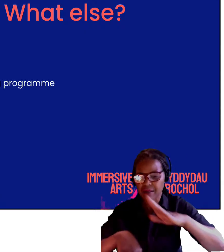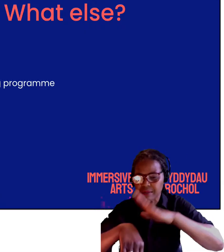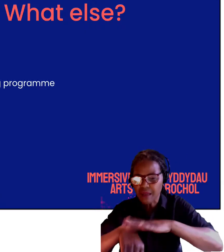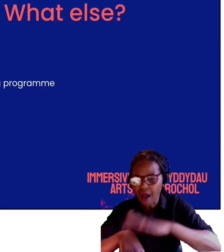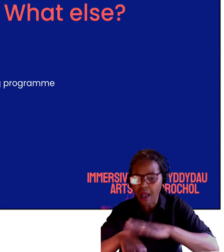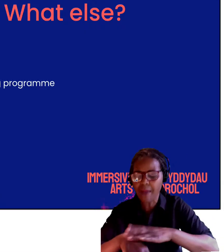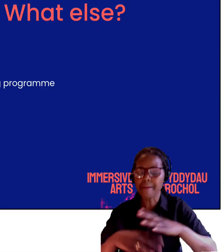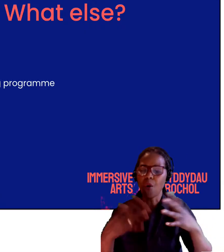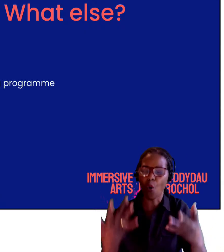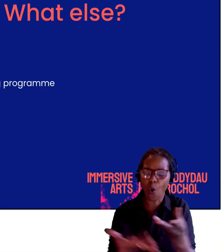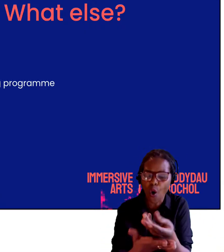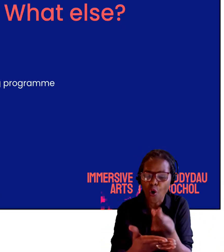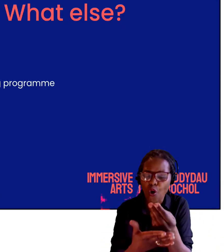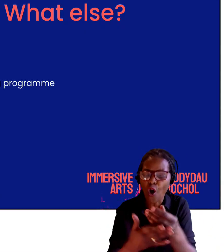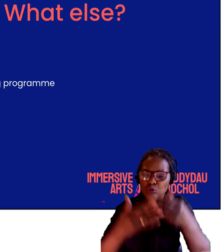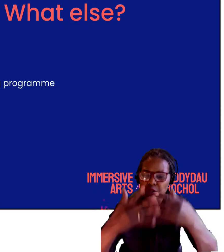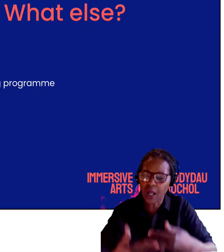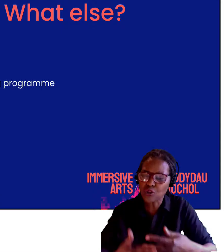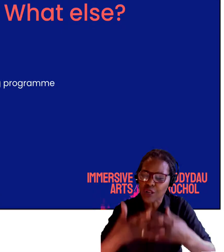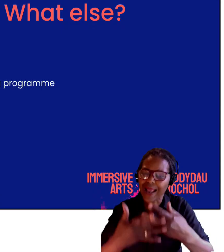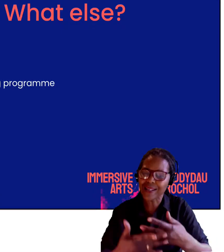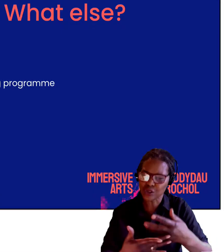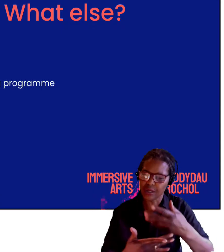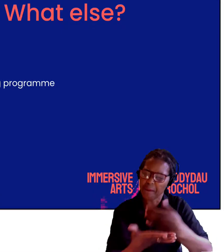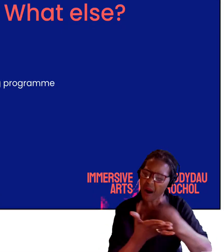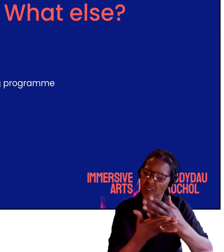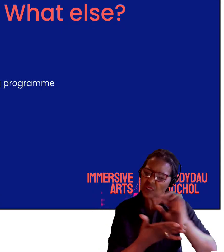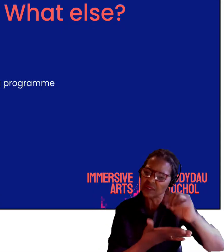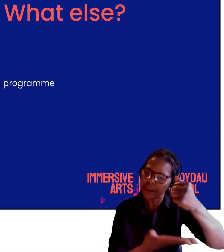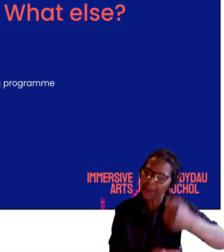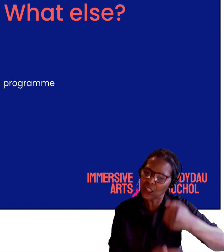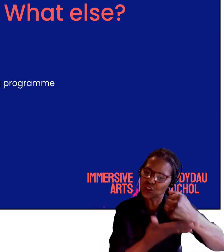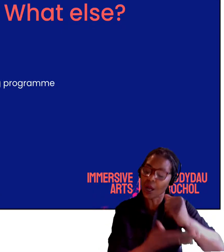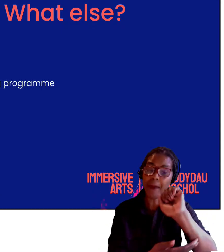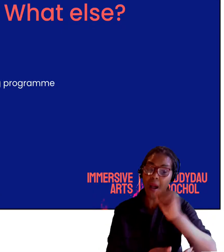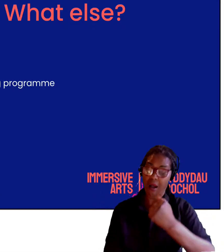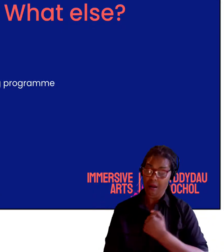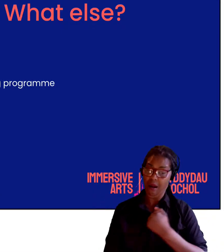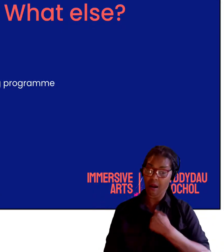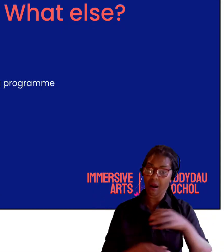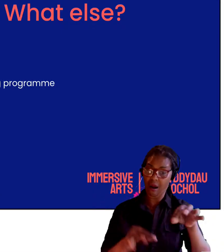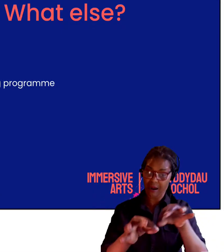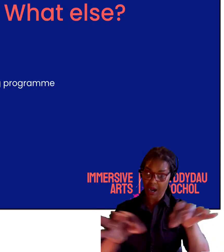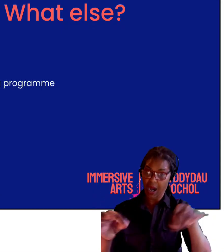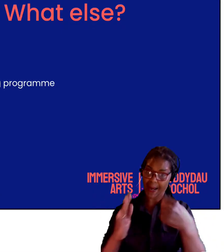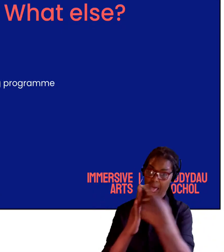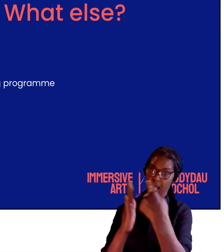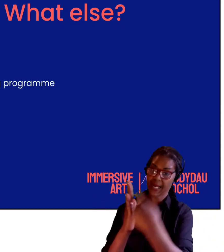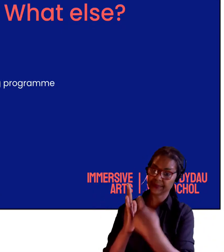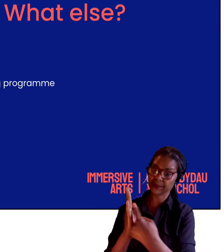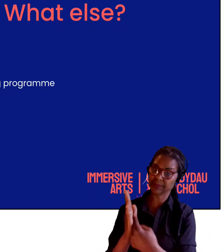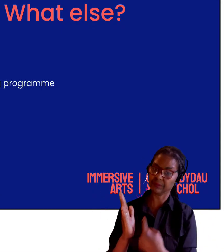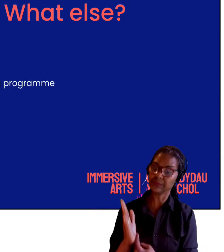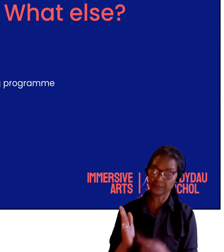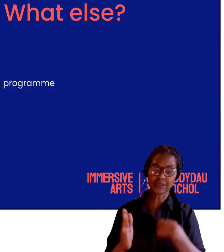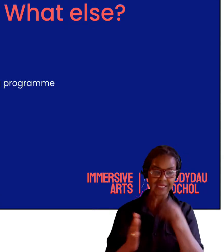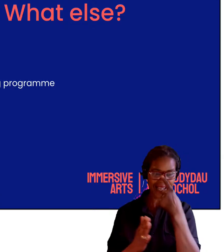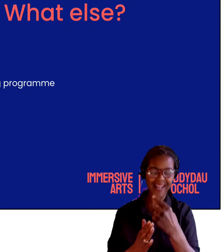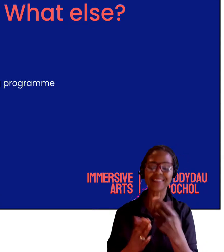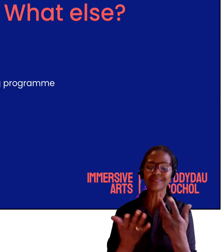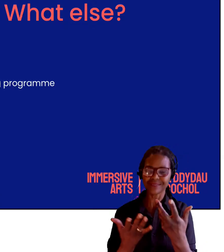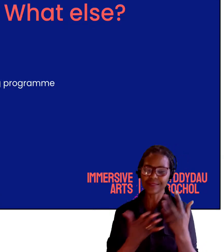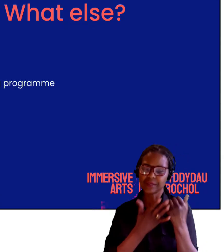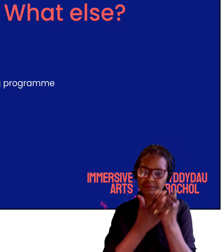budgets. But in accordance with our guidelines, our funding can be used to access specific facilities or technical support within